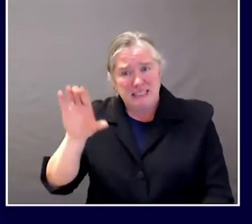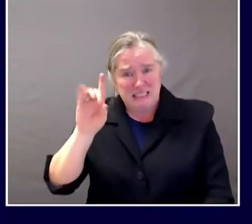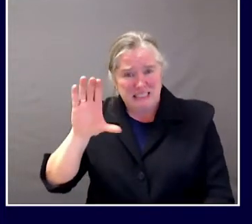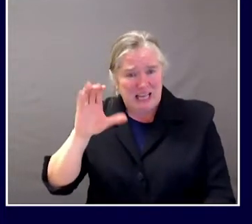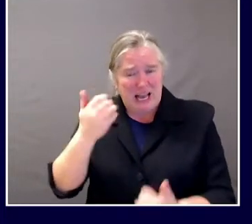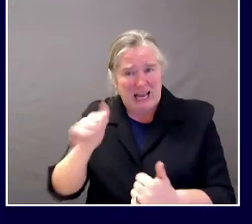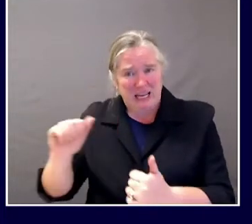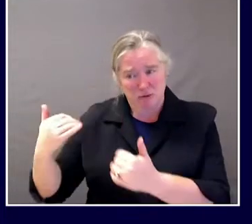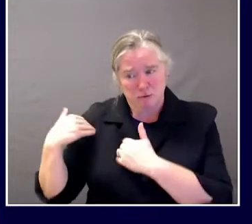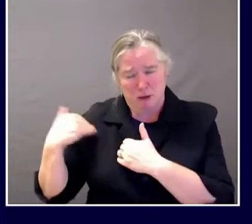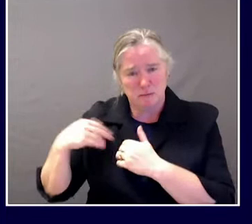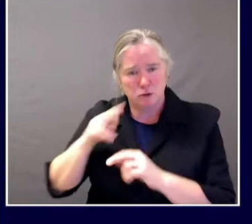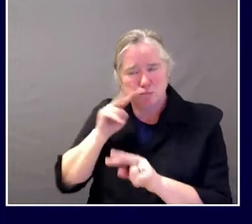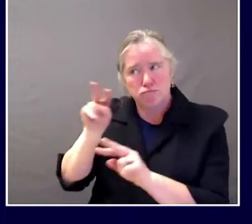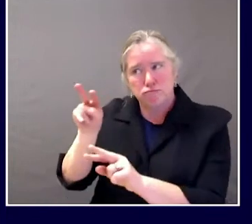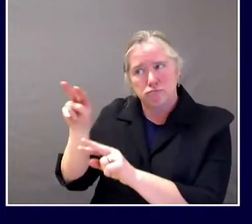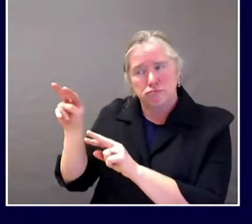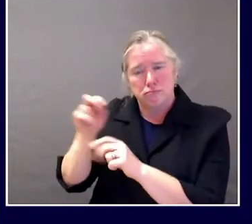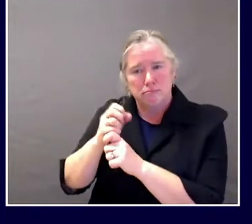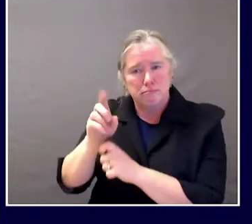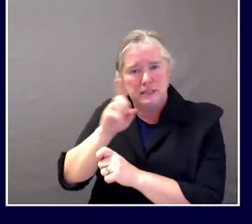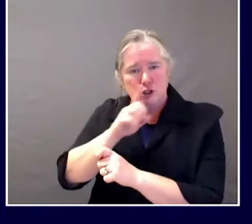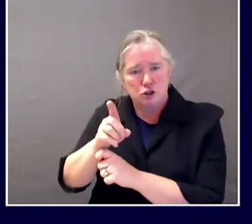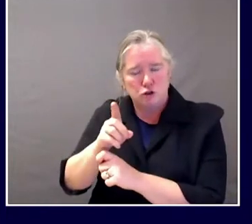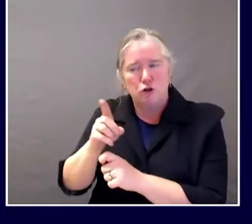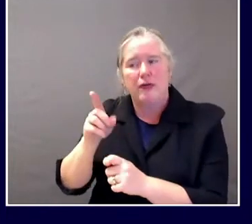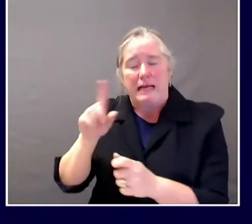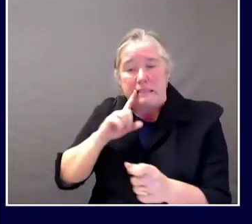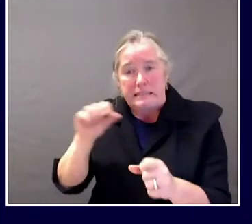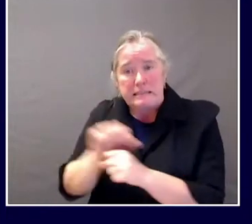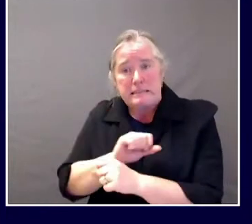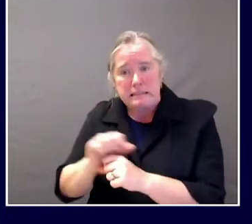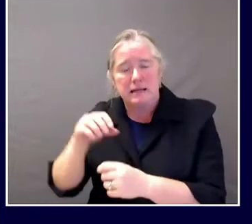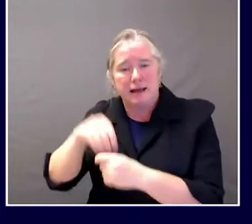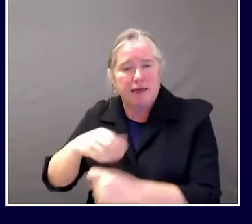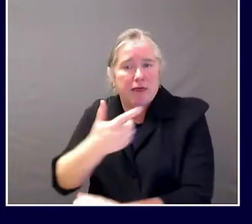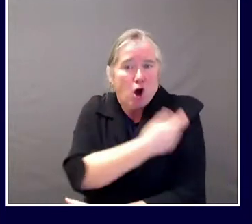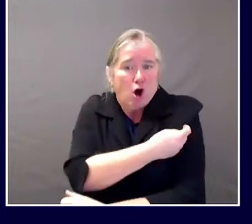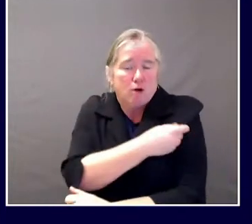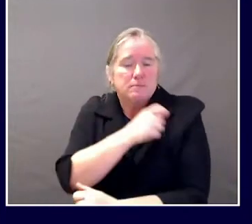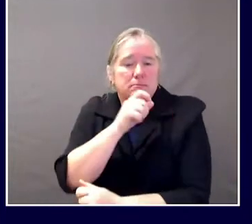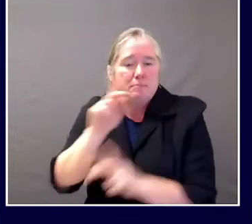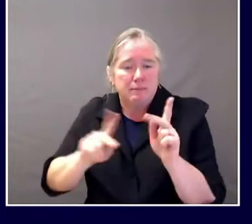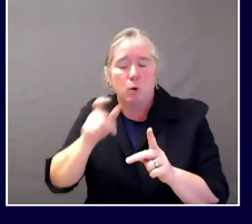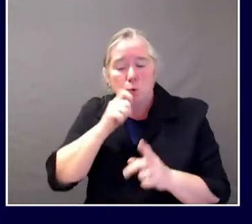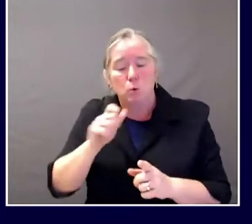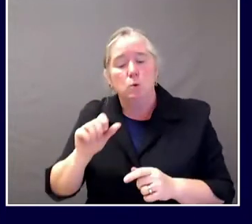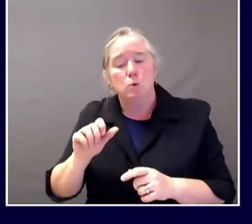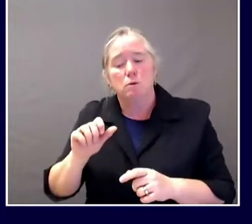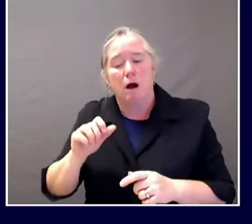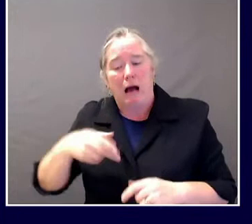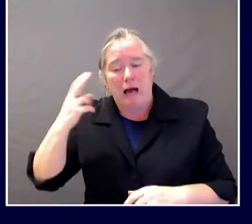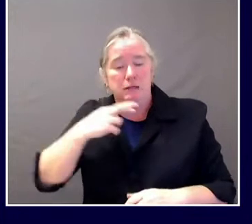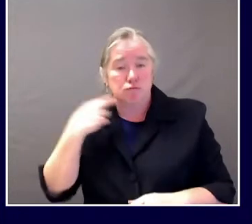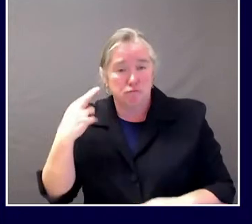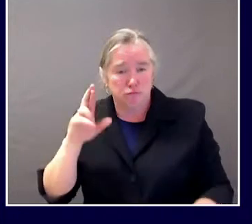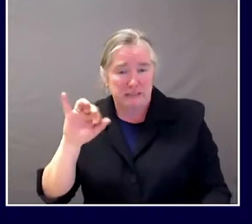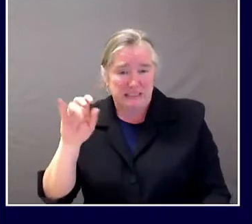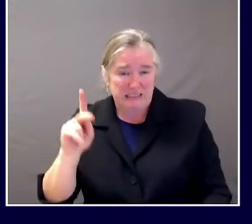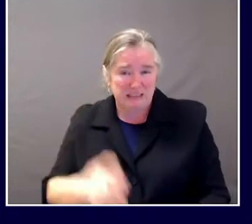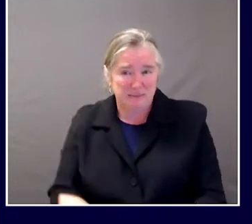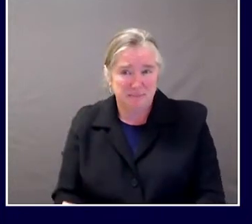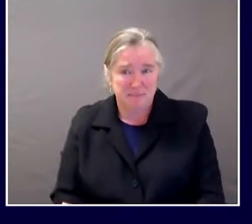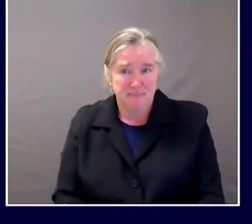making sure that the vaccines that these hospitals are getting are going to people who really are at the highest risk? Or Yep. So